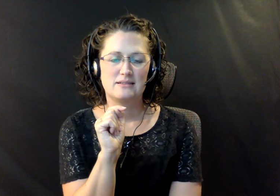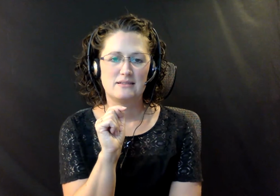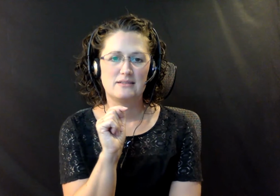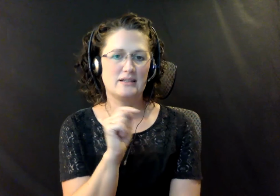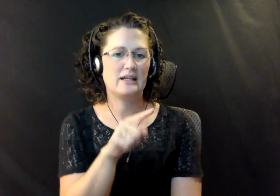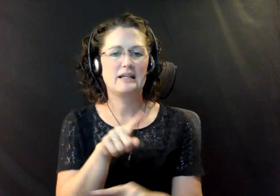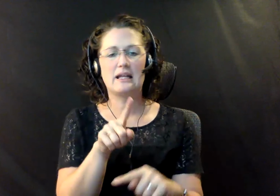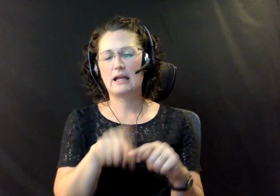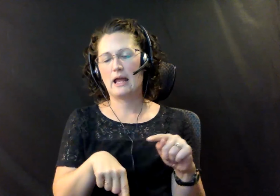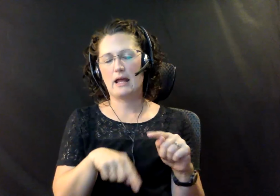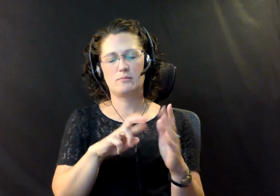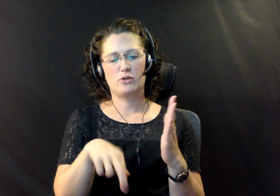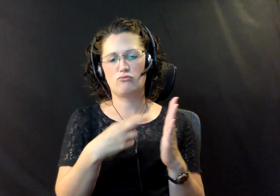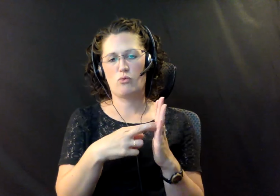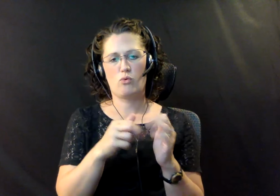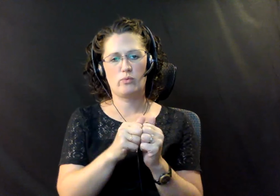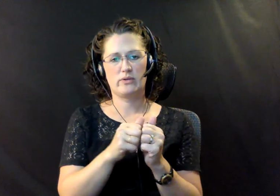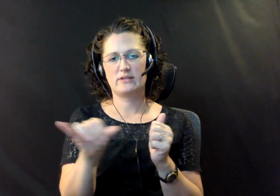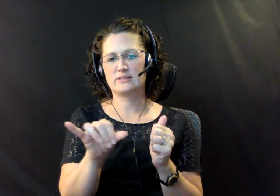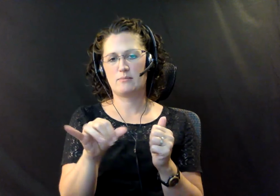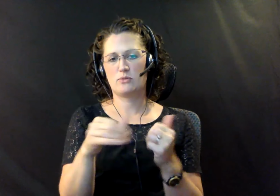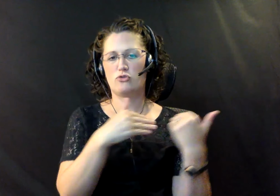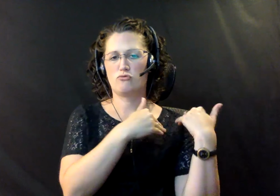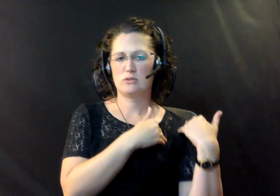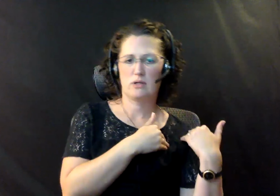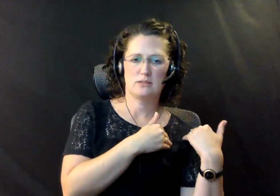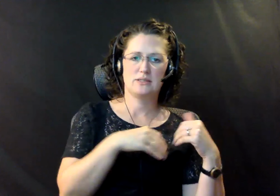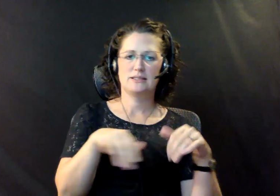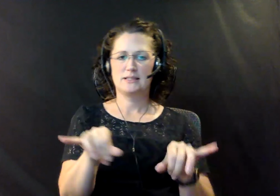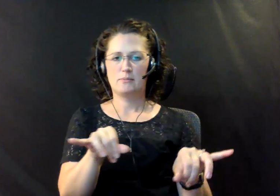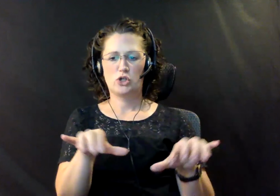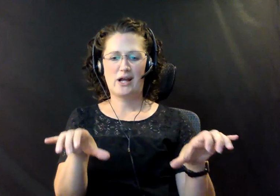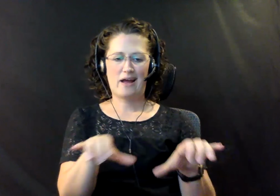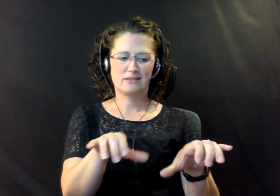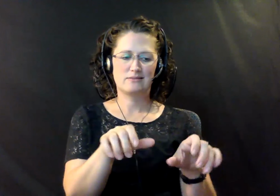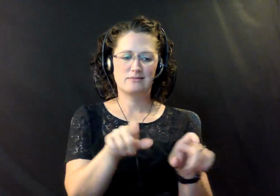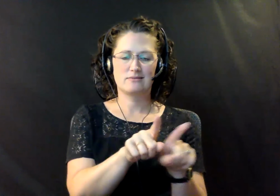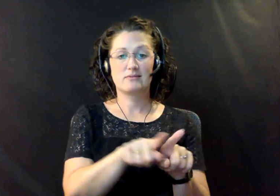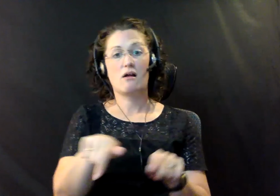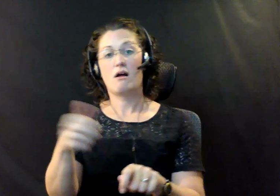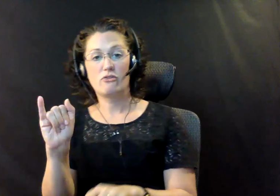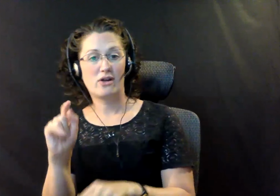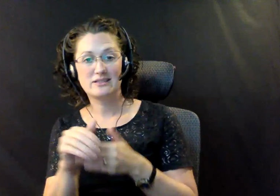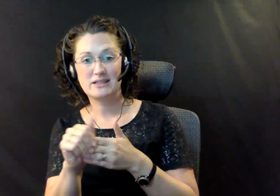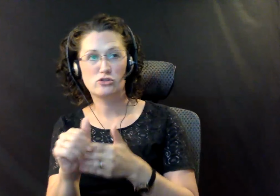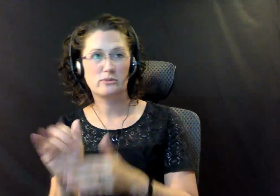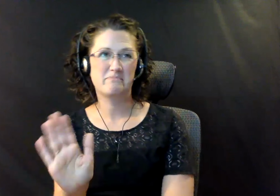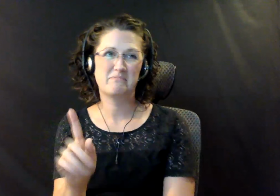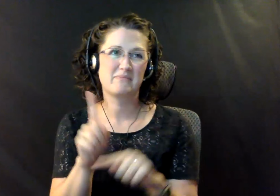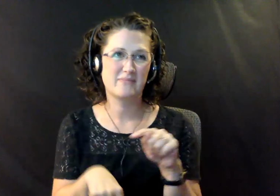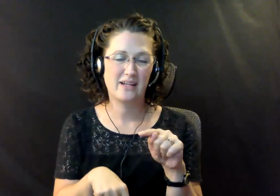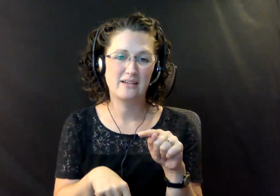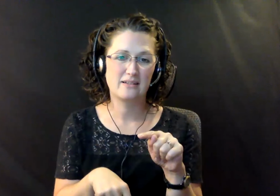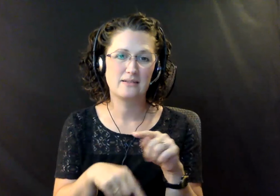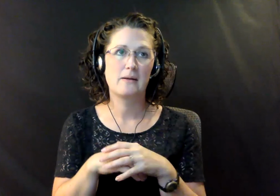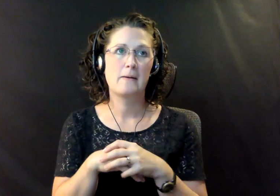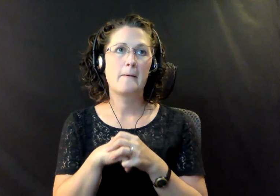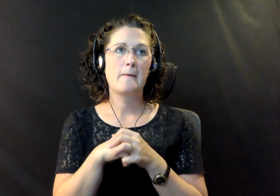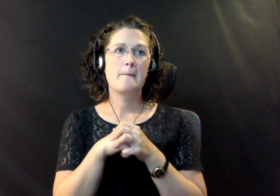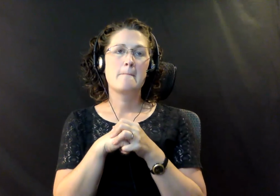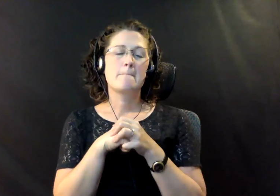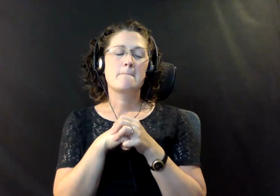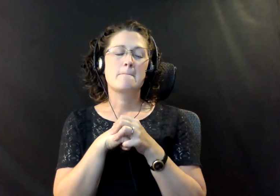similar responsibilities, actions, et cetera, as other IT leaders. Because if you put yourself in the perspective of the business partner,